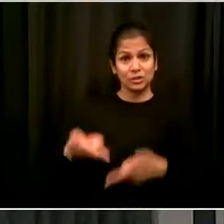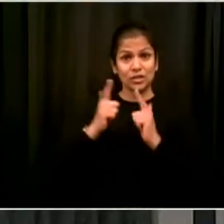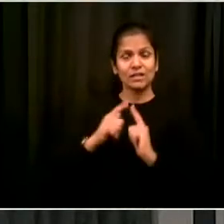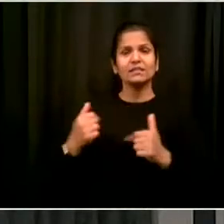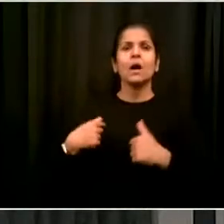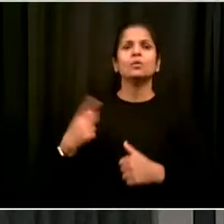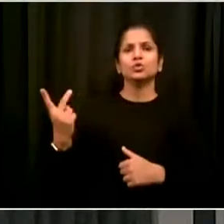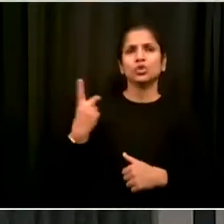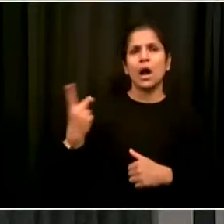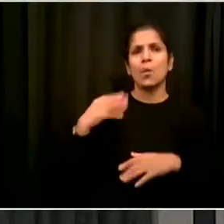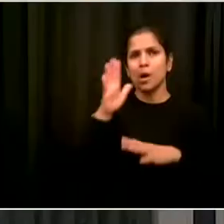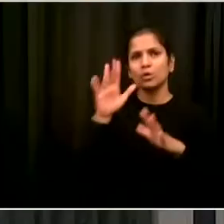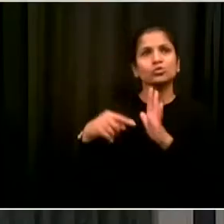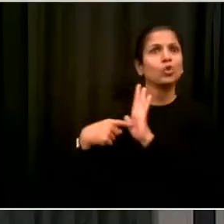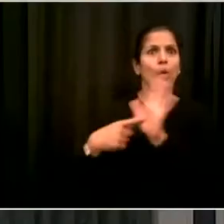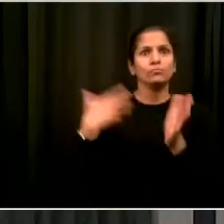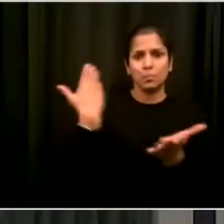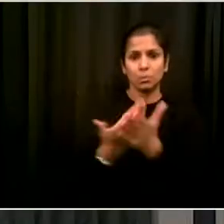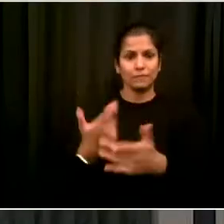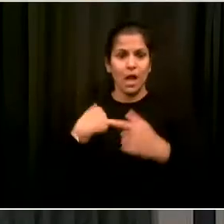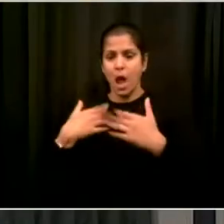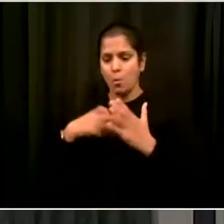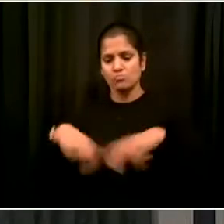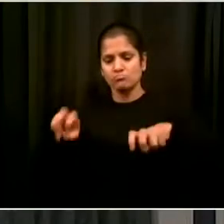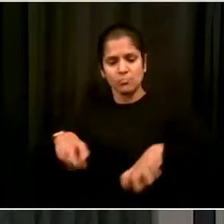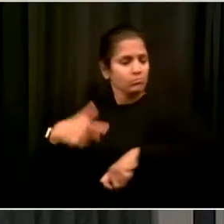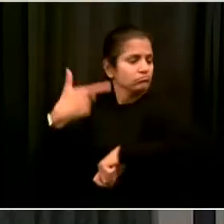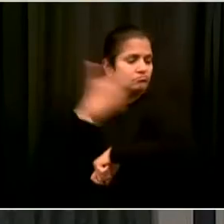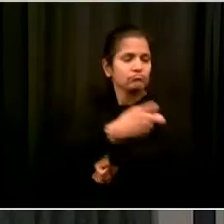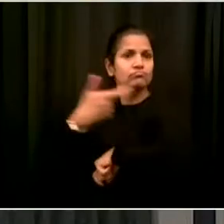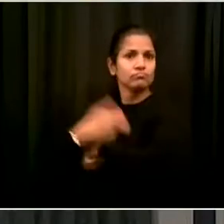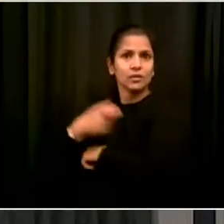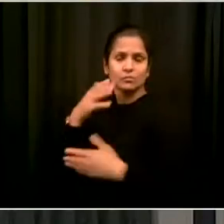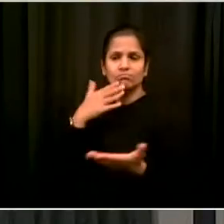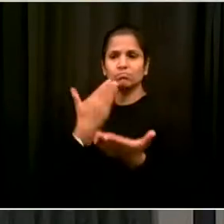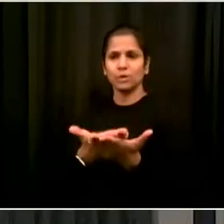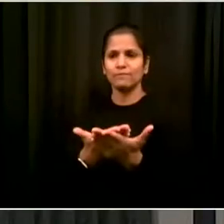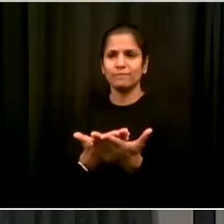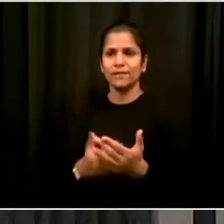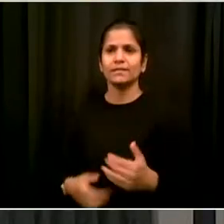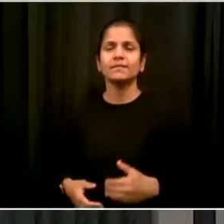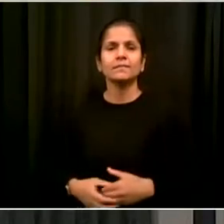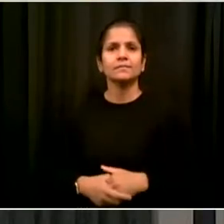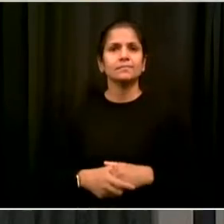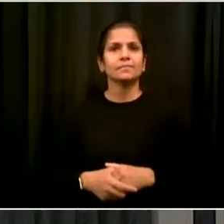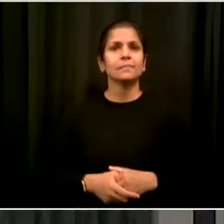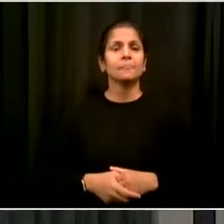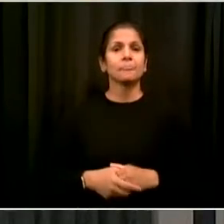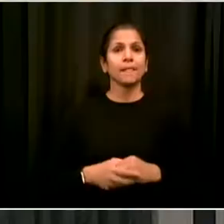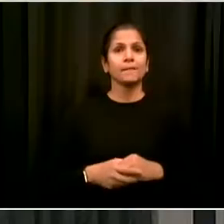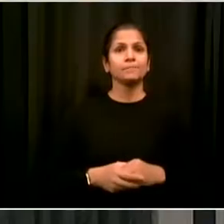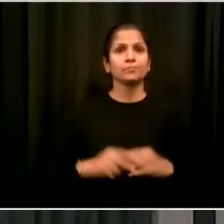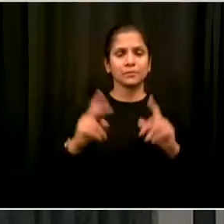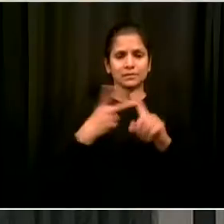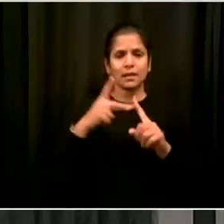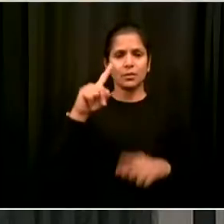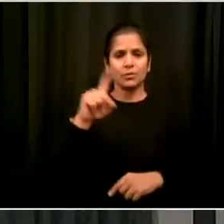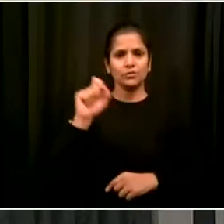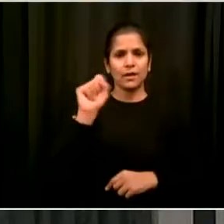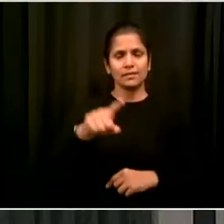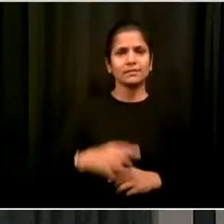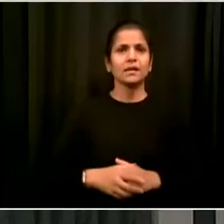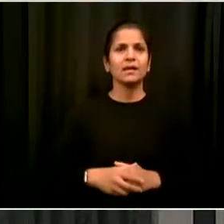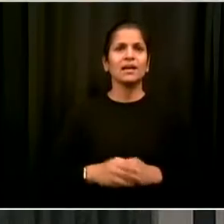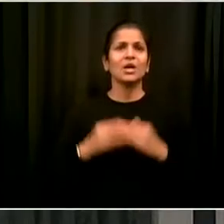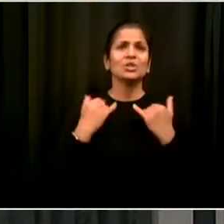And those numbers that you mentioned today, I mean, how would you characterize, where the numbers have been going? I mean, are